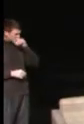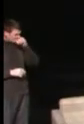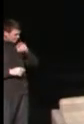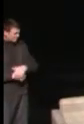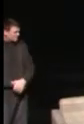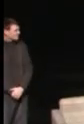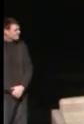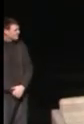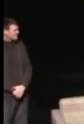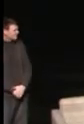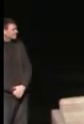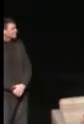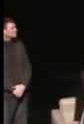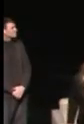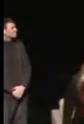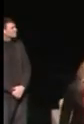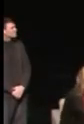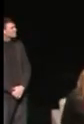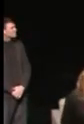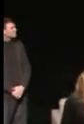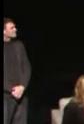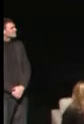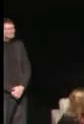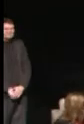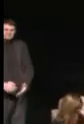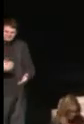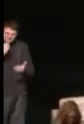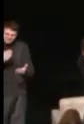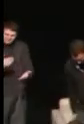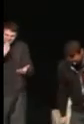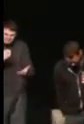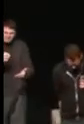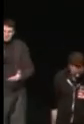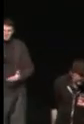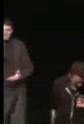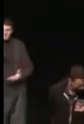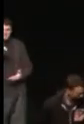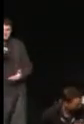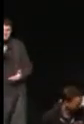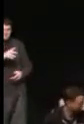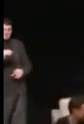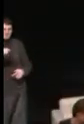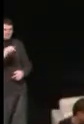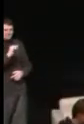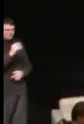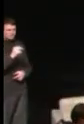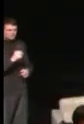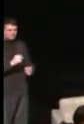Angela Cassie speaks from the podium. Well, thank you so much, Chandra and Jordan. And